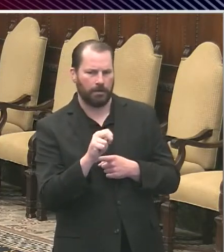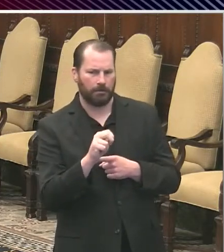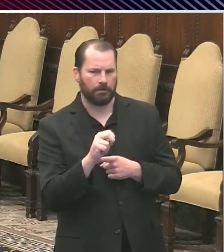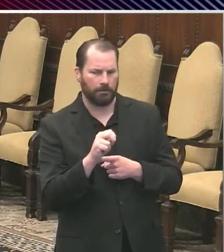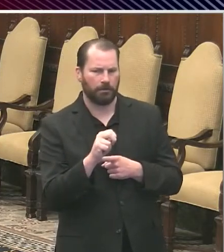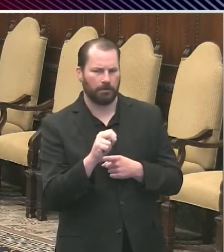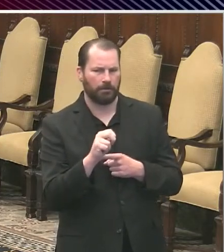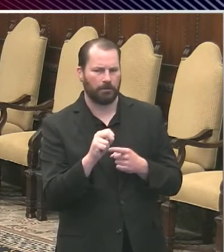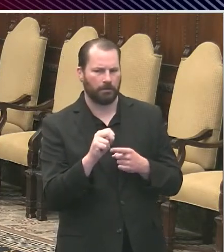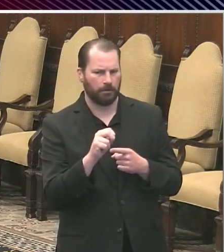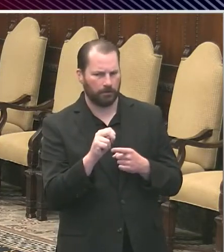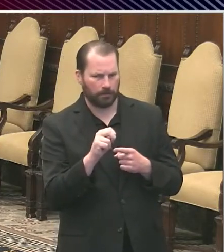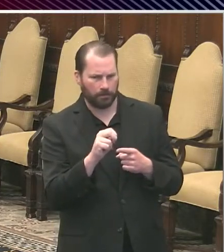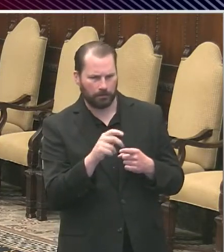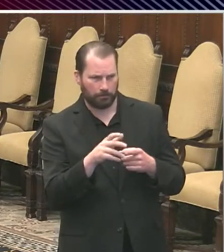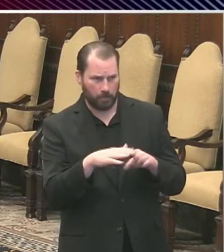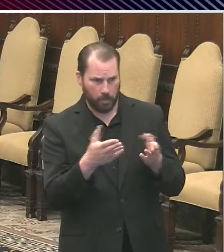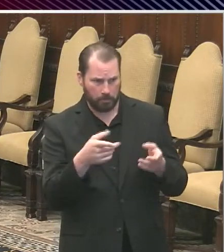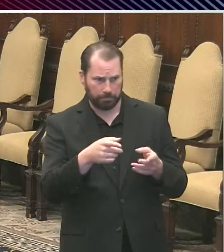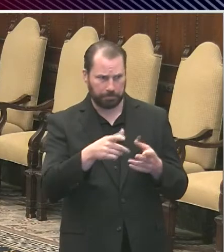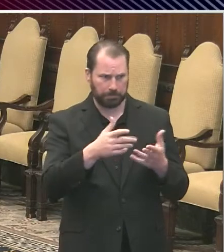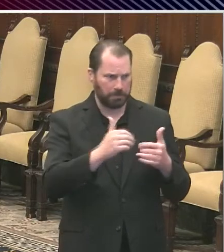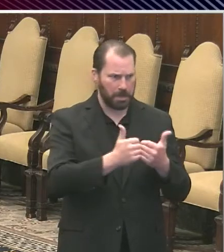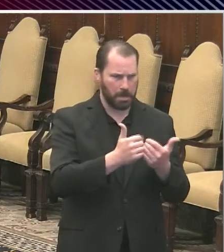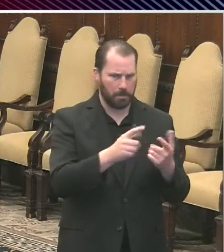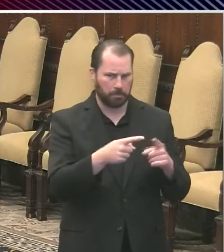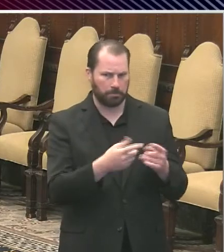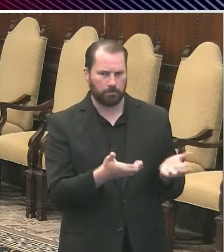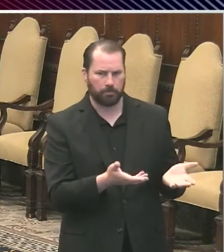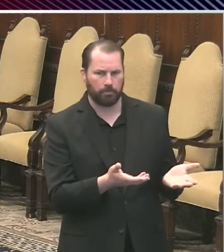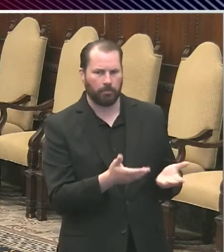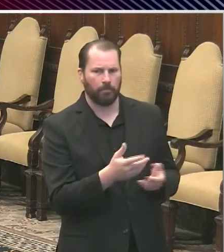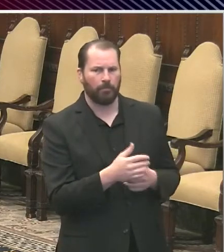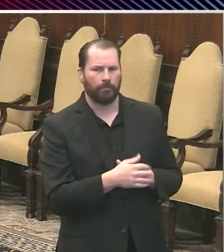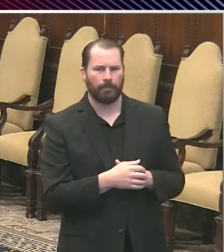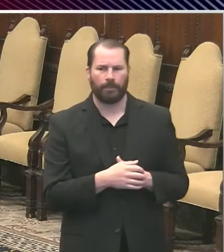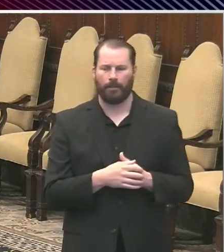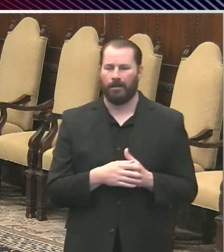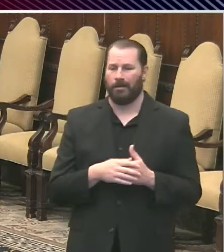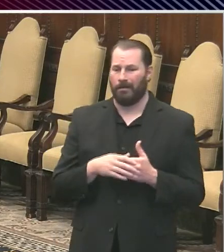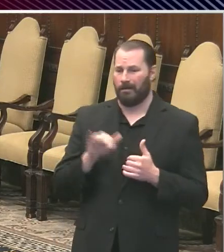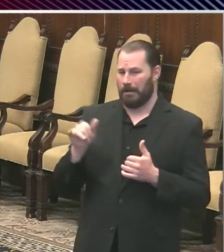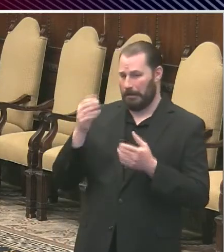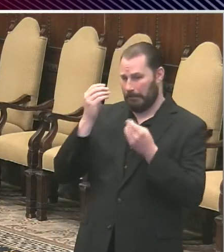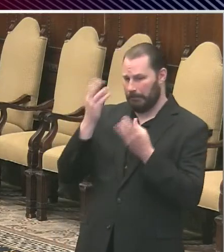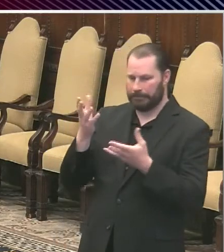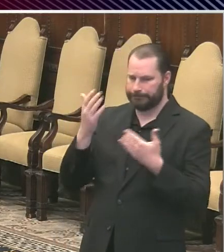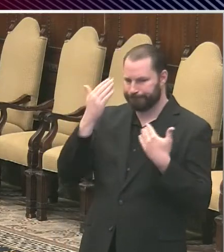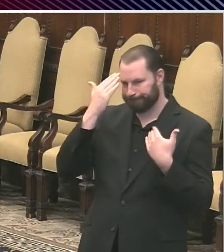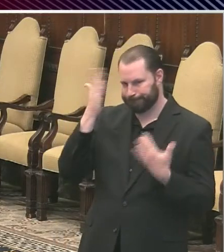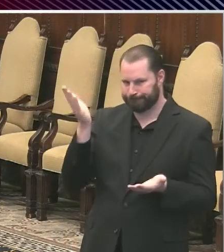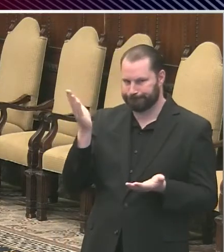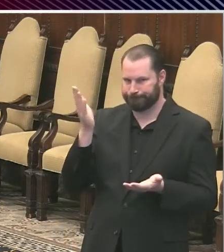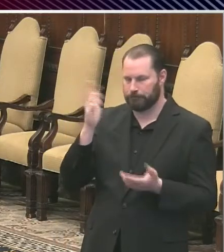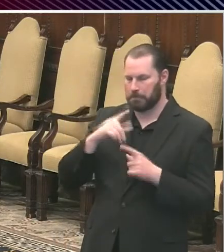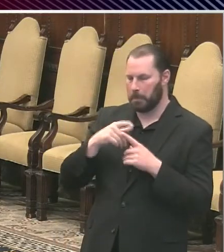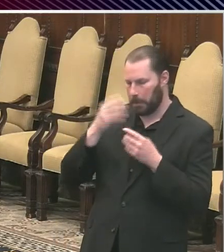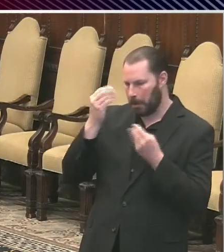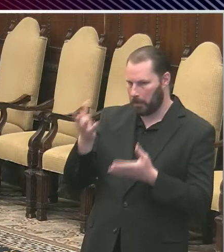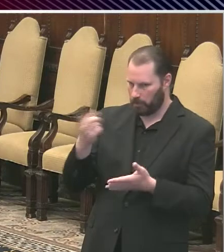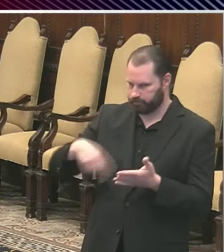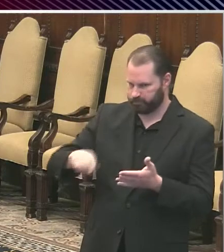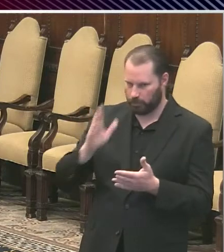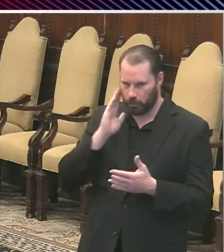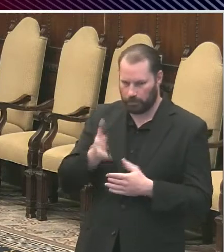today. We hope to have that information for you early next week. No contamos con esa información al día de hoy, pero esperamos poder tener esa información para la